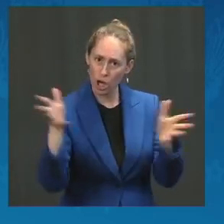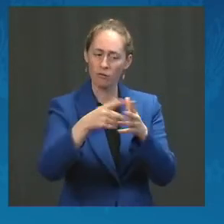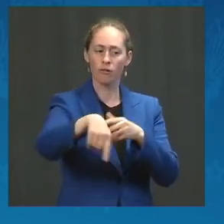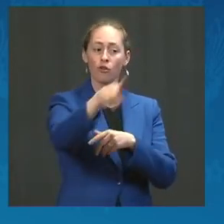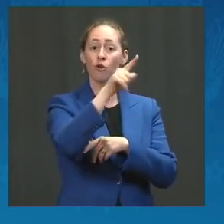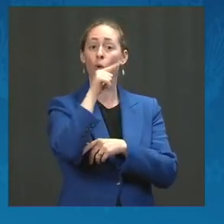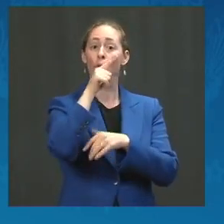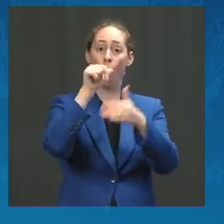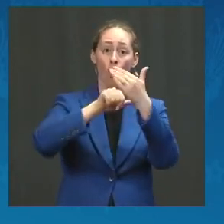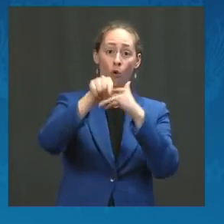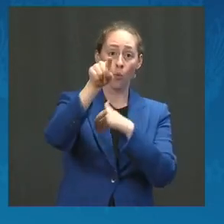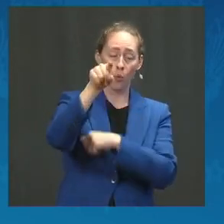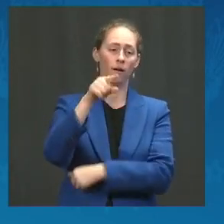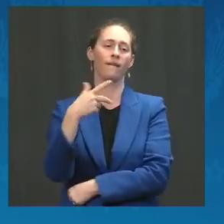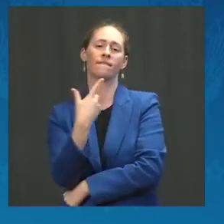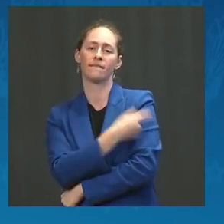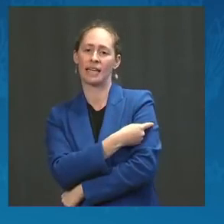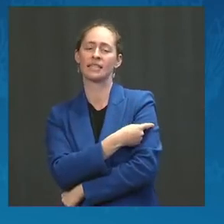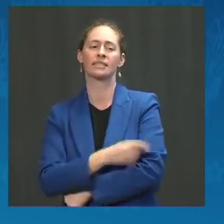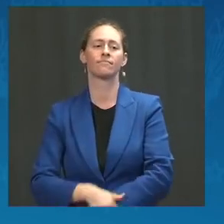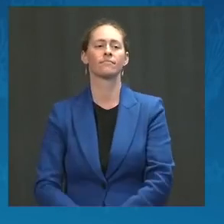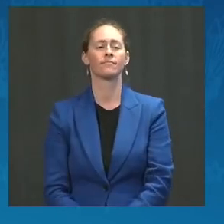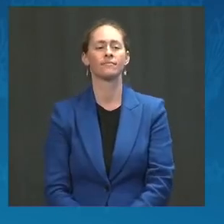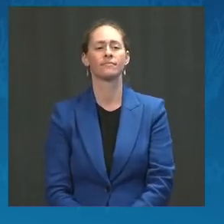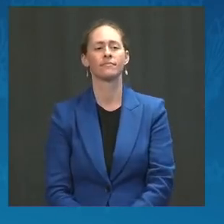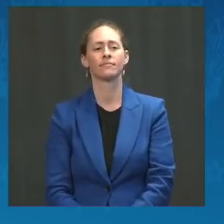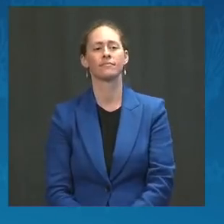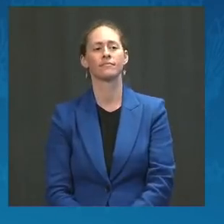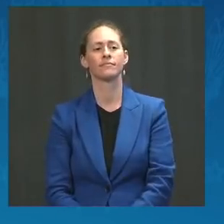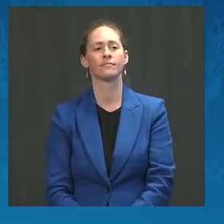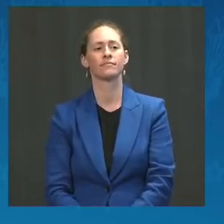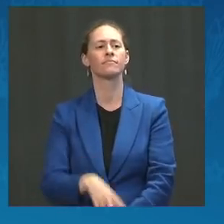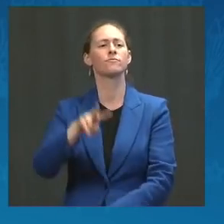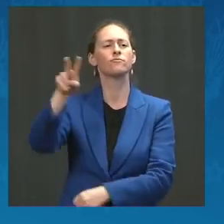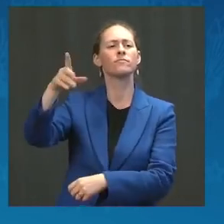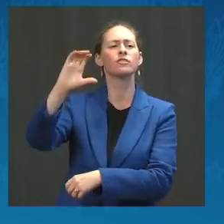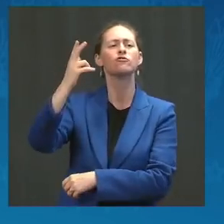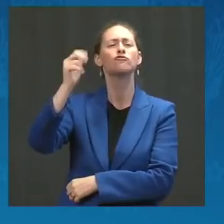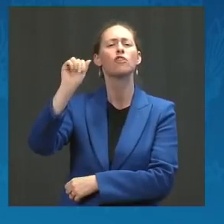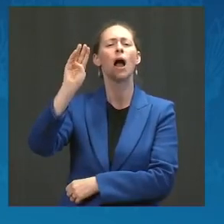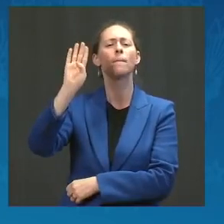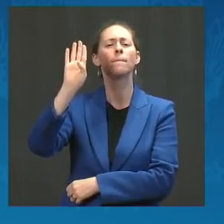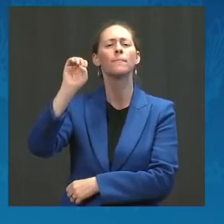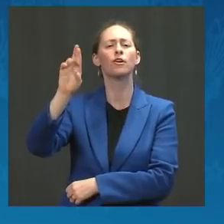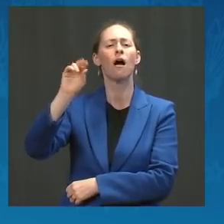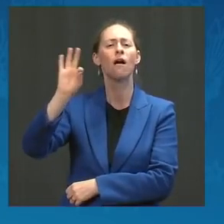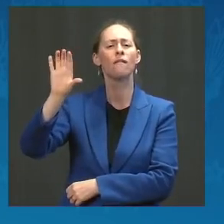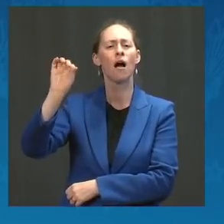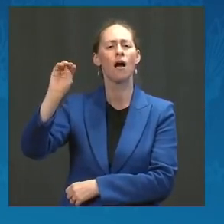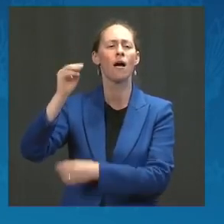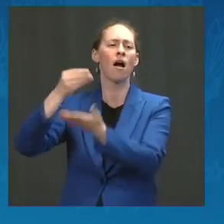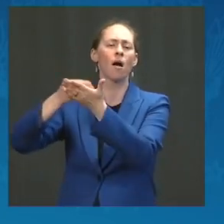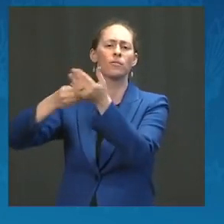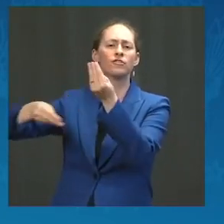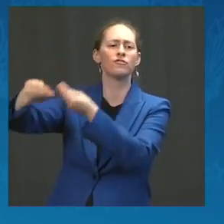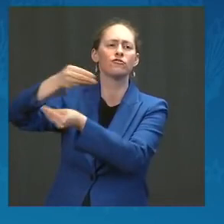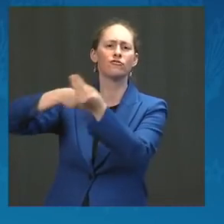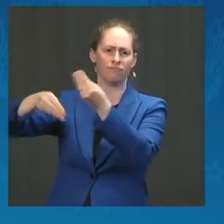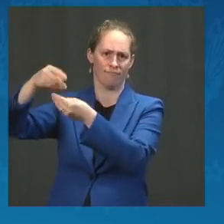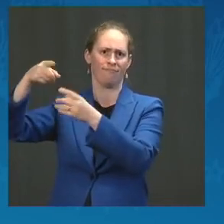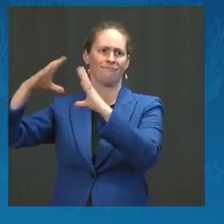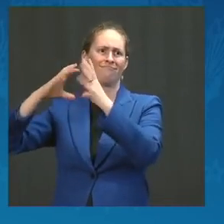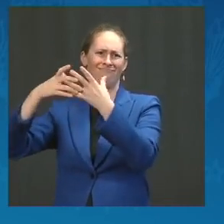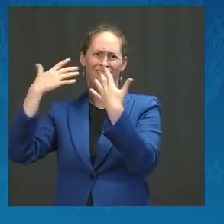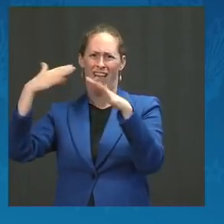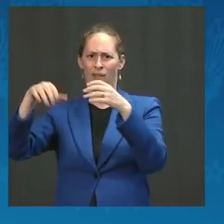at the Chamber of Commerce, representing tens of thousands of American businesses, the National Association of Manufacturers, the